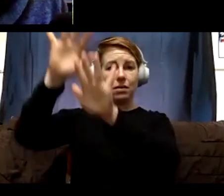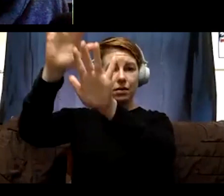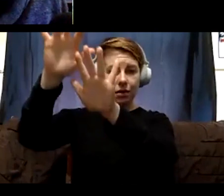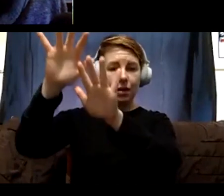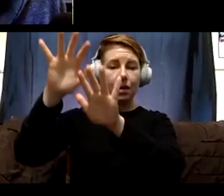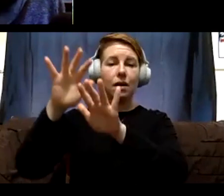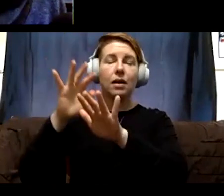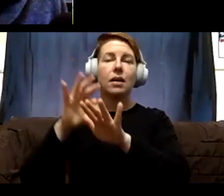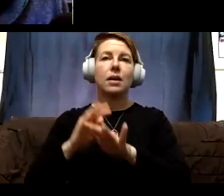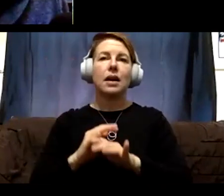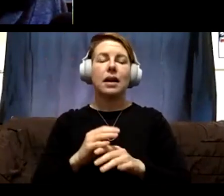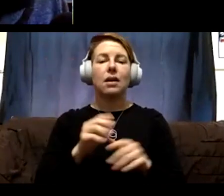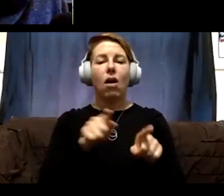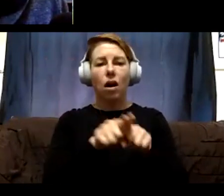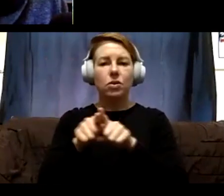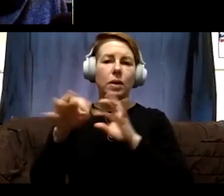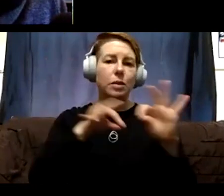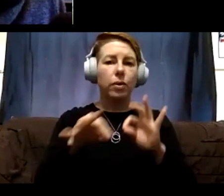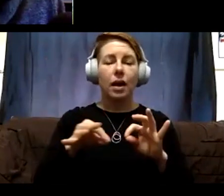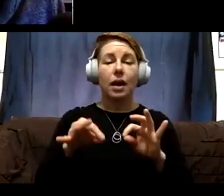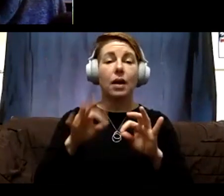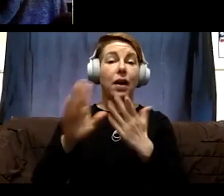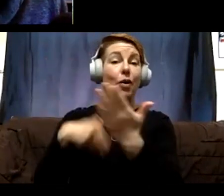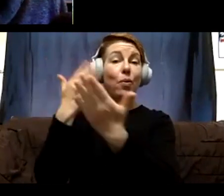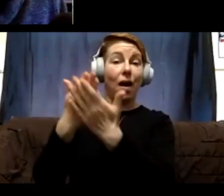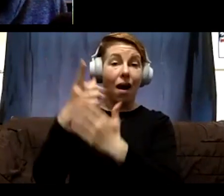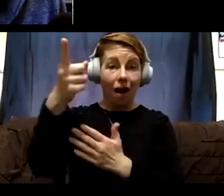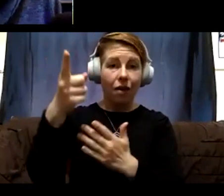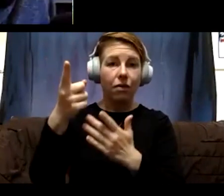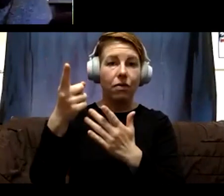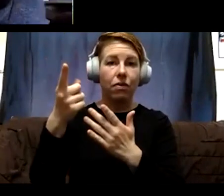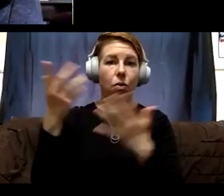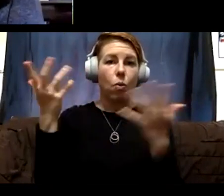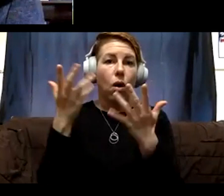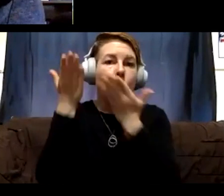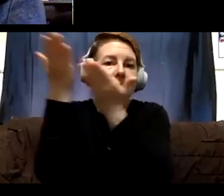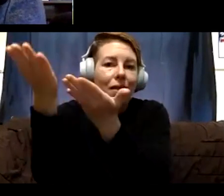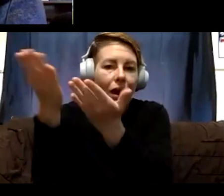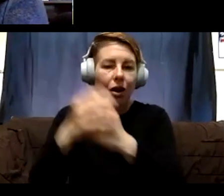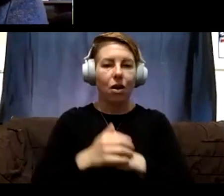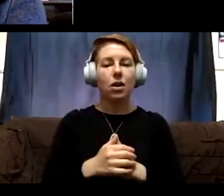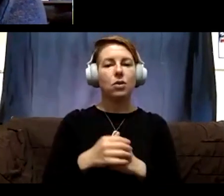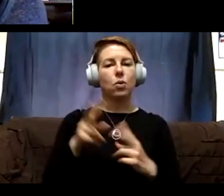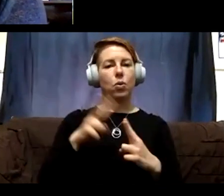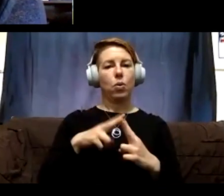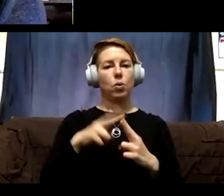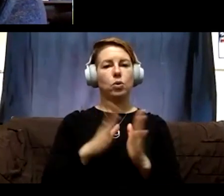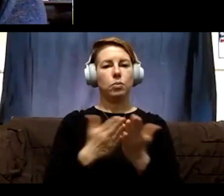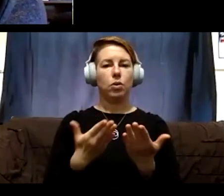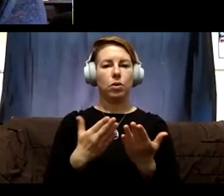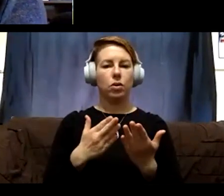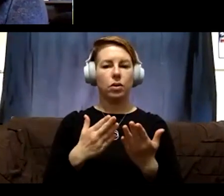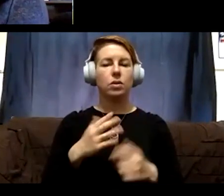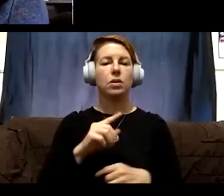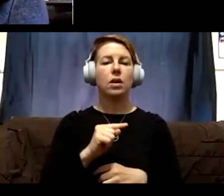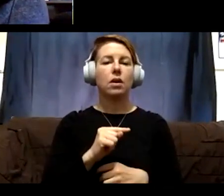moving. And it goes into what was waiting for them when they got there. And so I think those two books, The New Jim Crow and The Warmth of Other